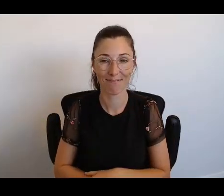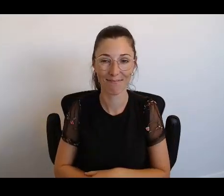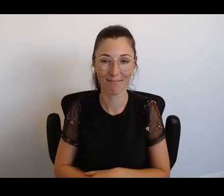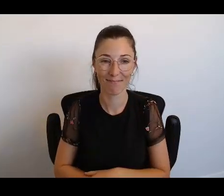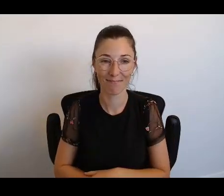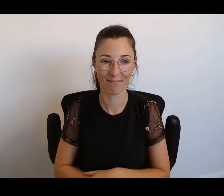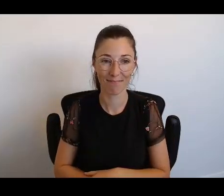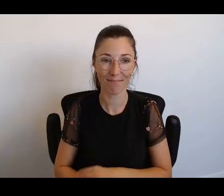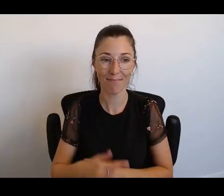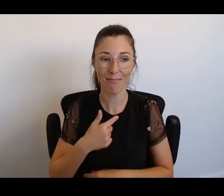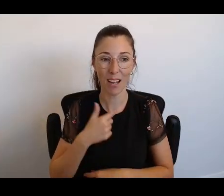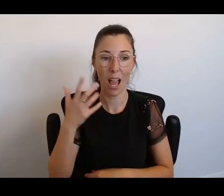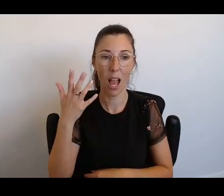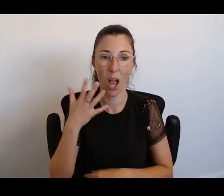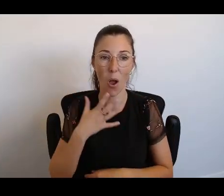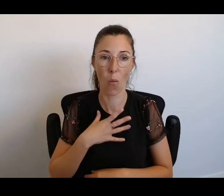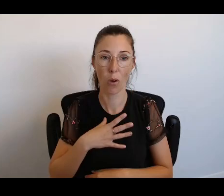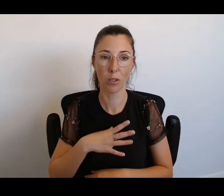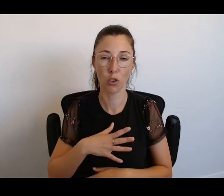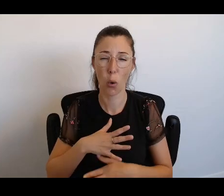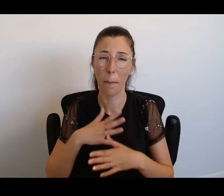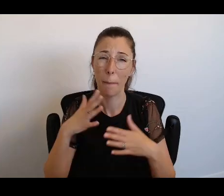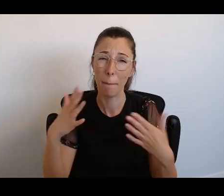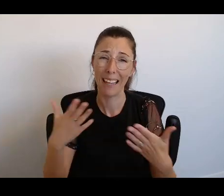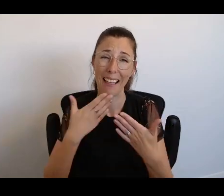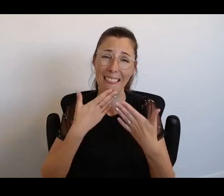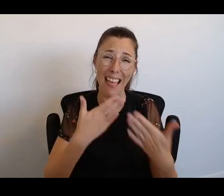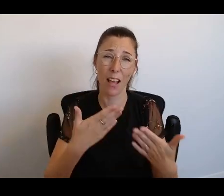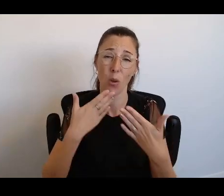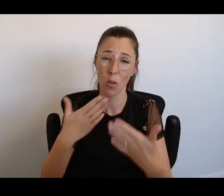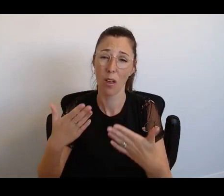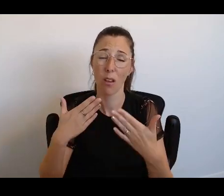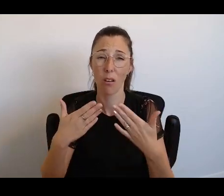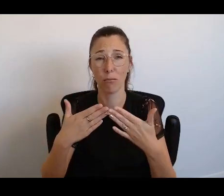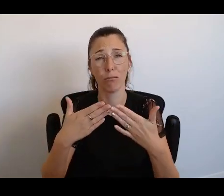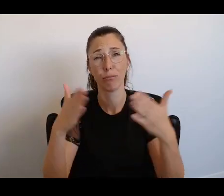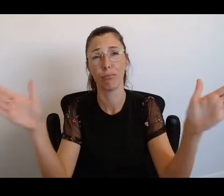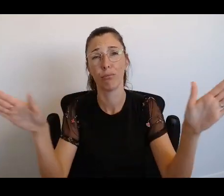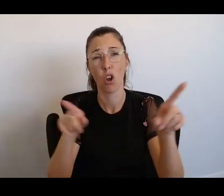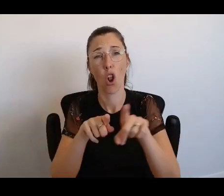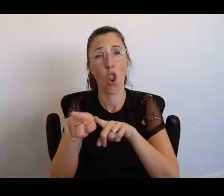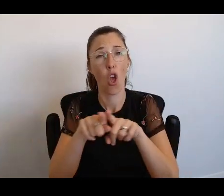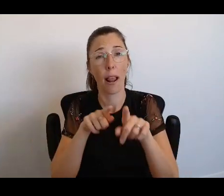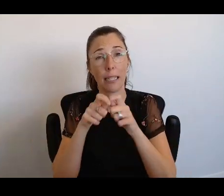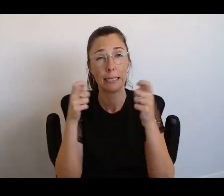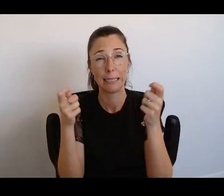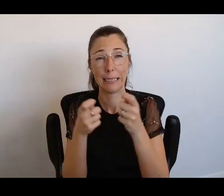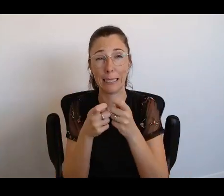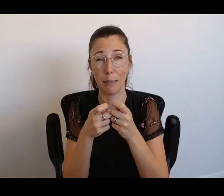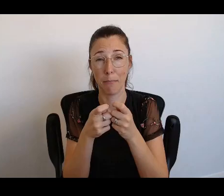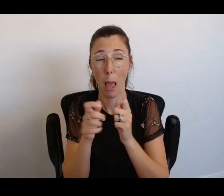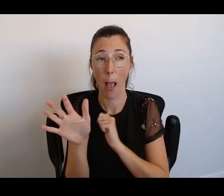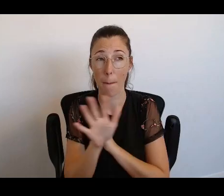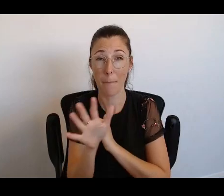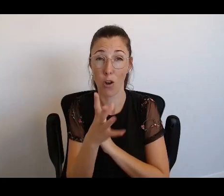I just want to do a big shout out of thanks to the broader learning team. There is about 40 of us who've made